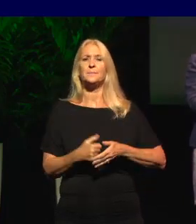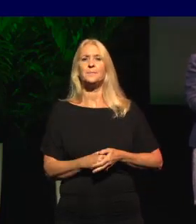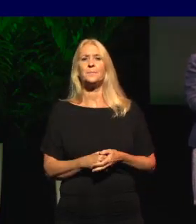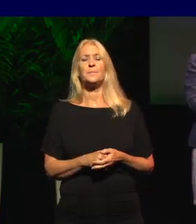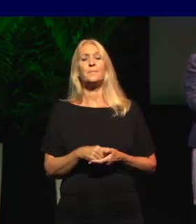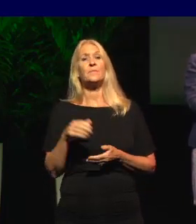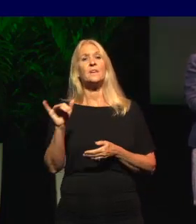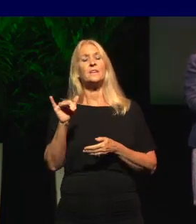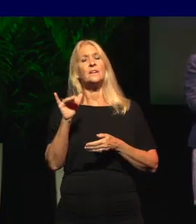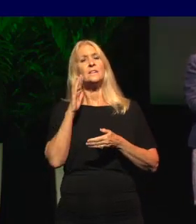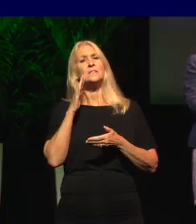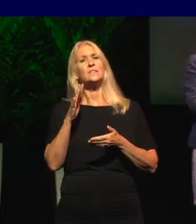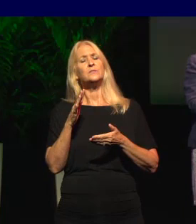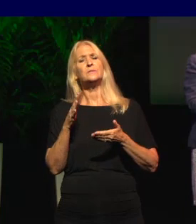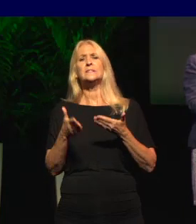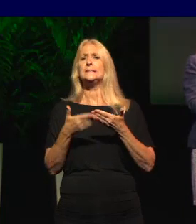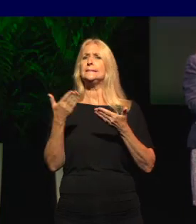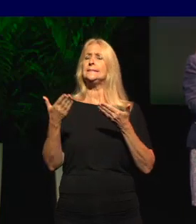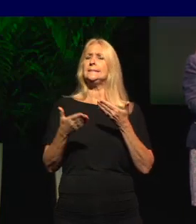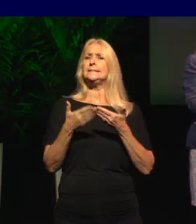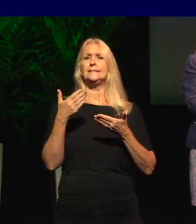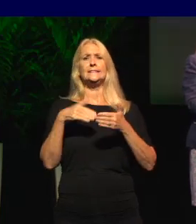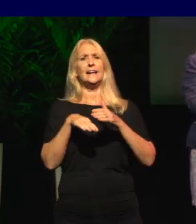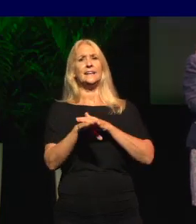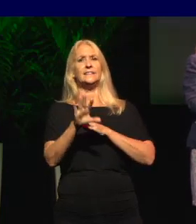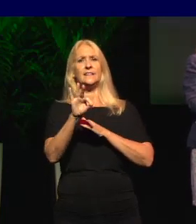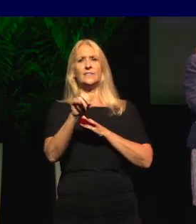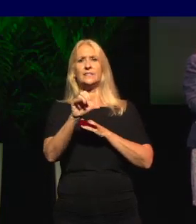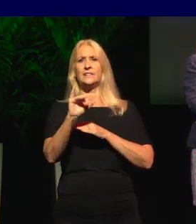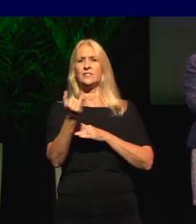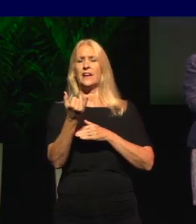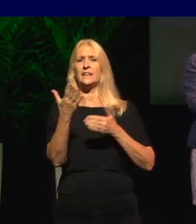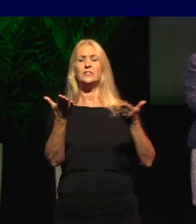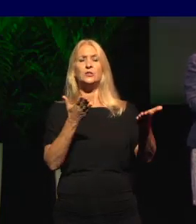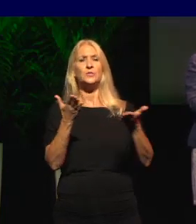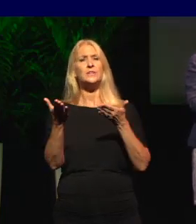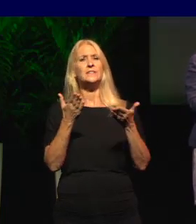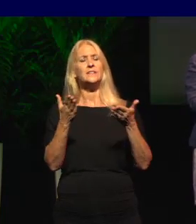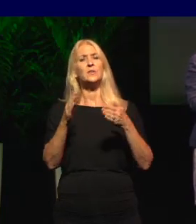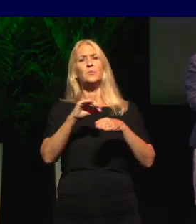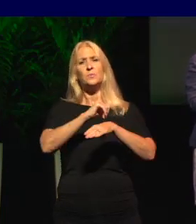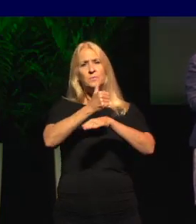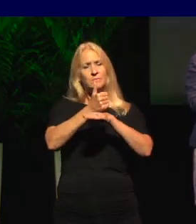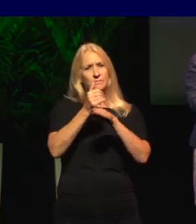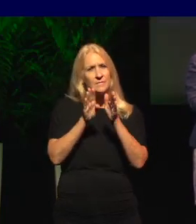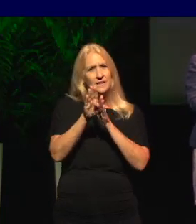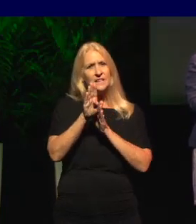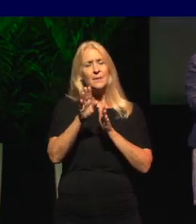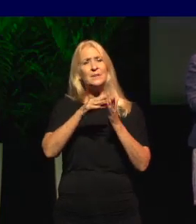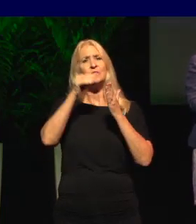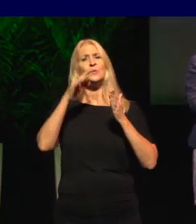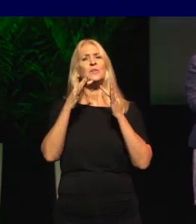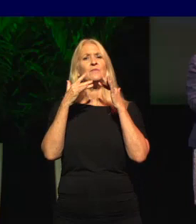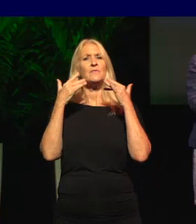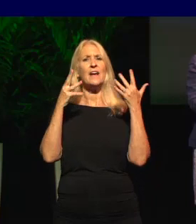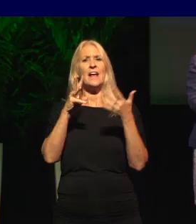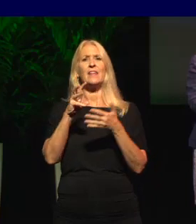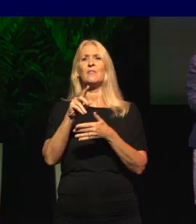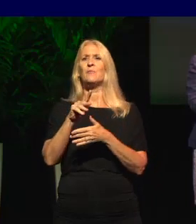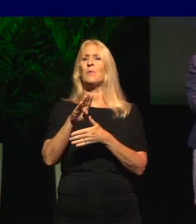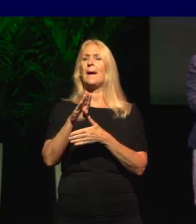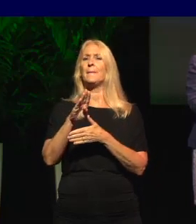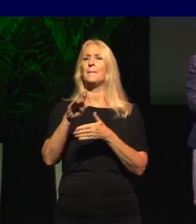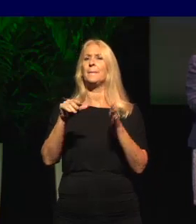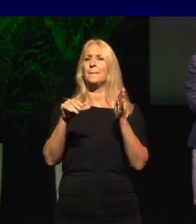to promote easy access to FSCJ and its services, we're reviewing and developing some student-friendly web pages that will help guide our students